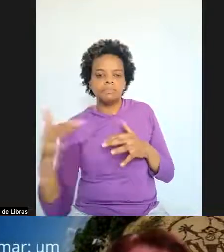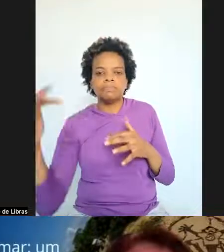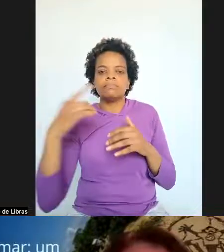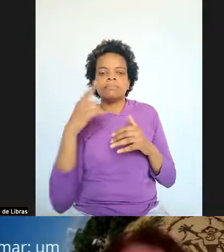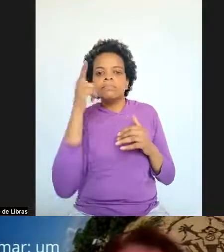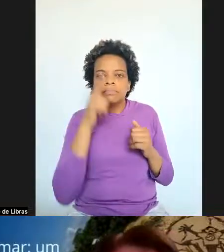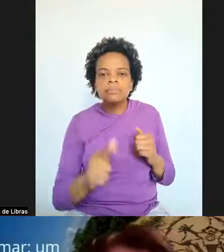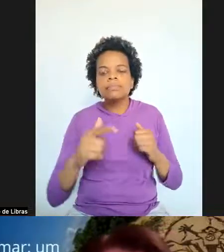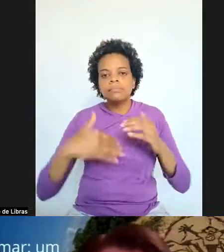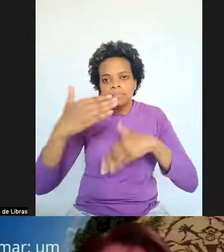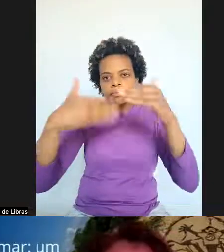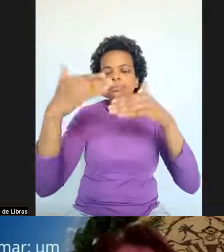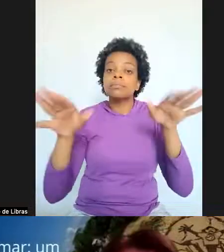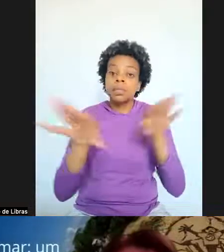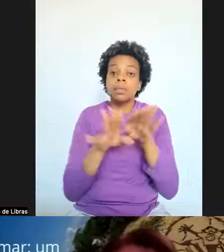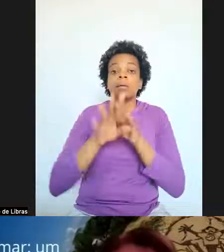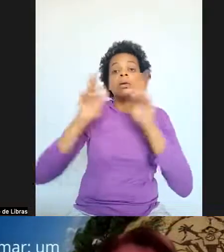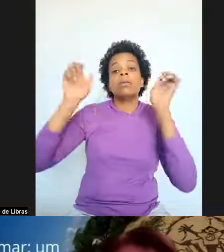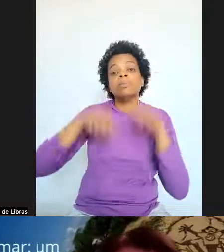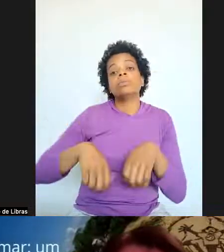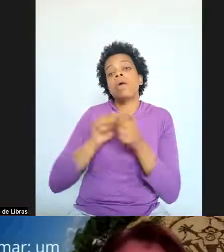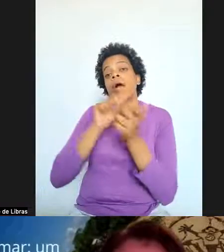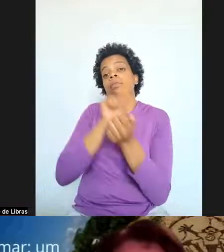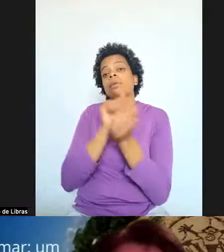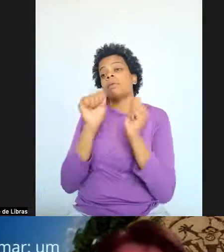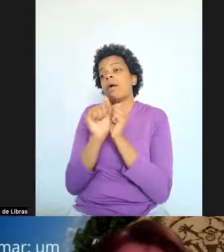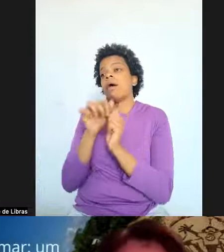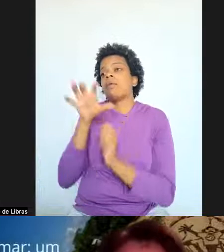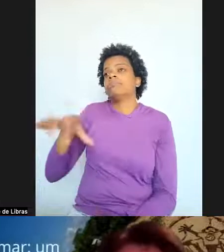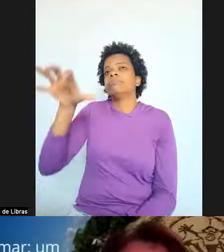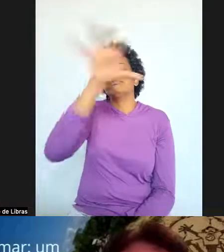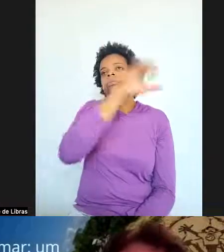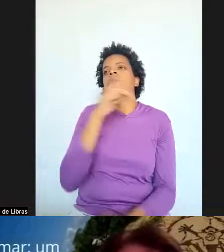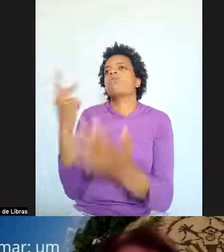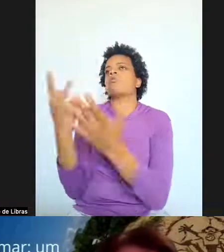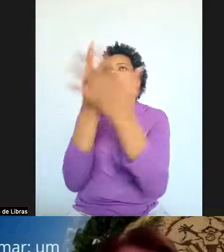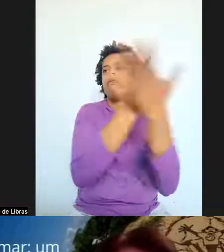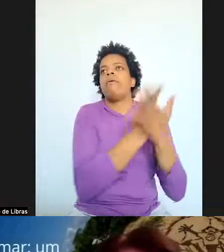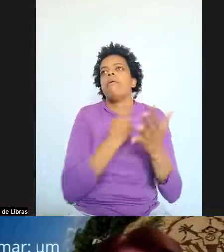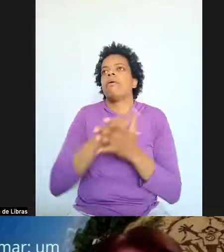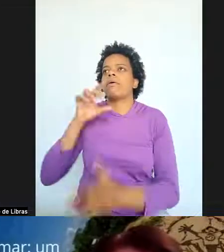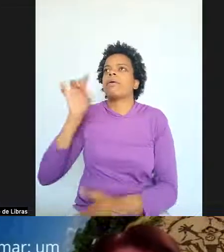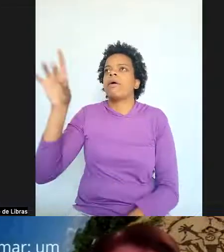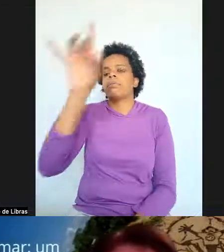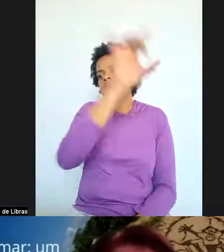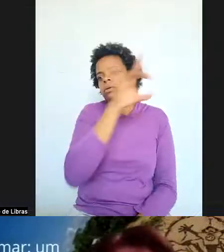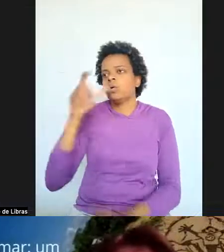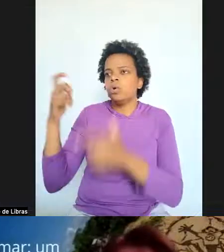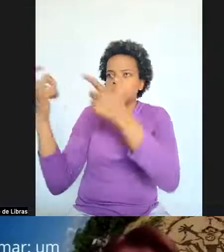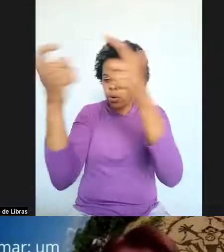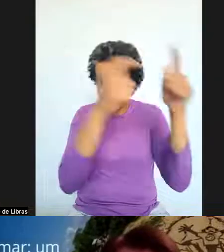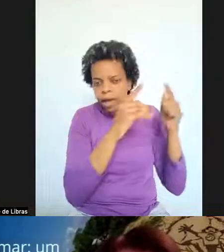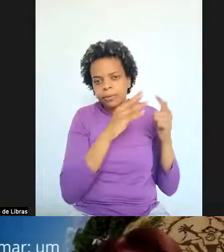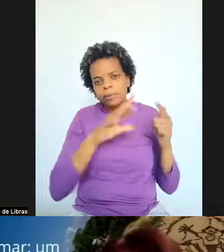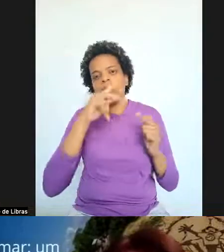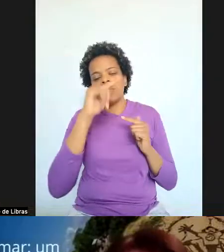are very affiliated to the Biomar network, and such can be adapted to each region and realities in where the